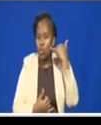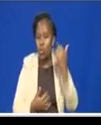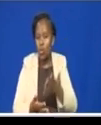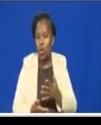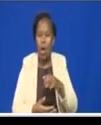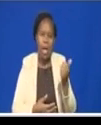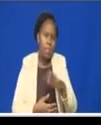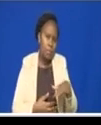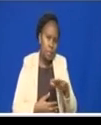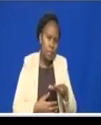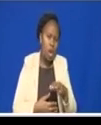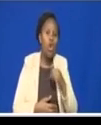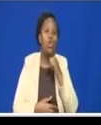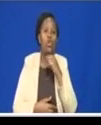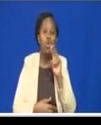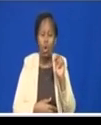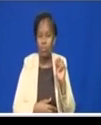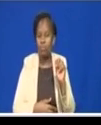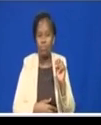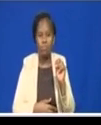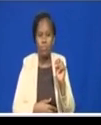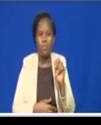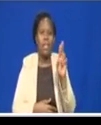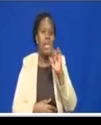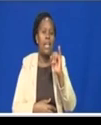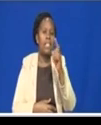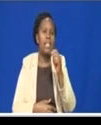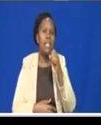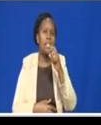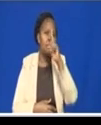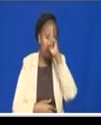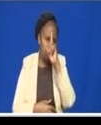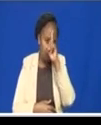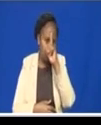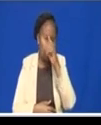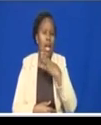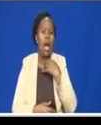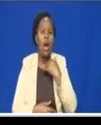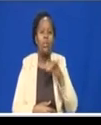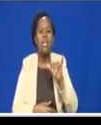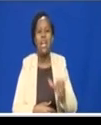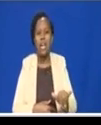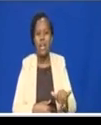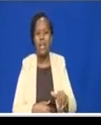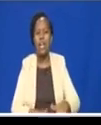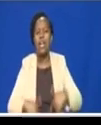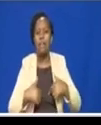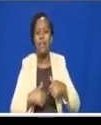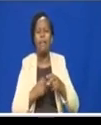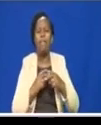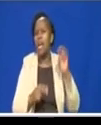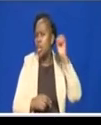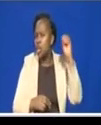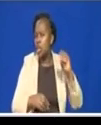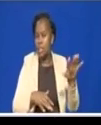atmosphere? No, not at all, Resian said seriously. I would rather live in the most noisy place on